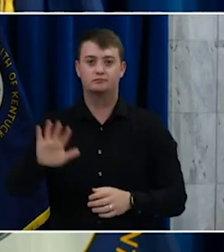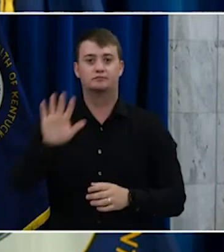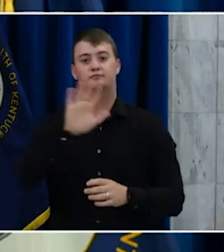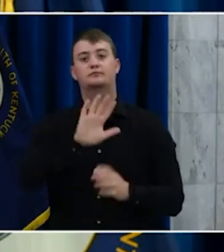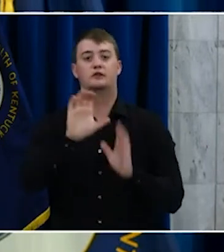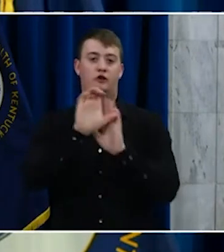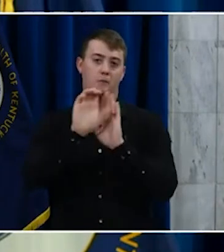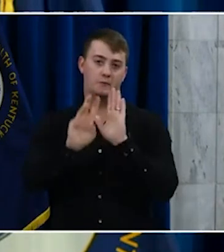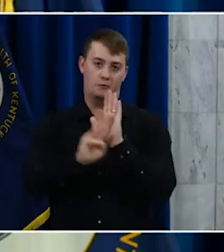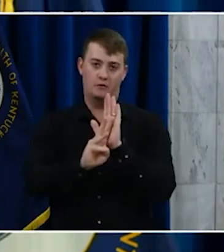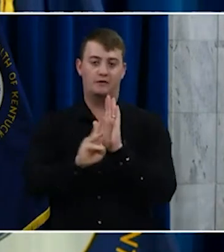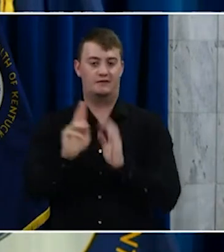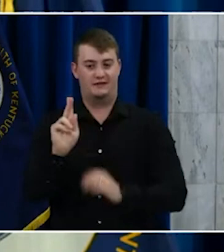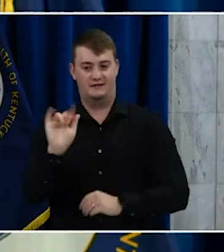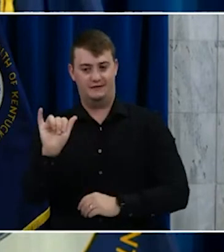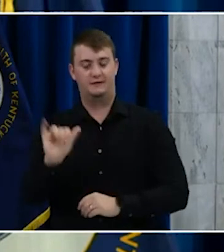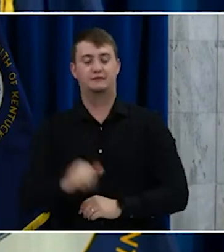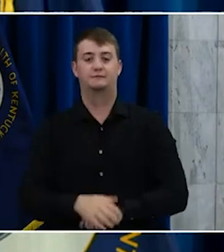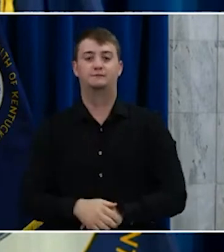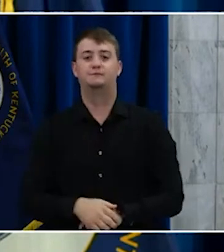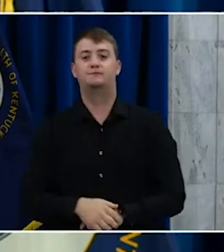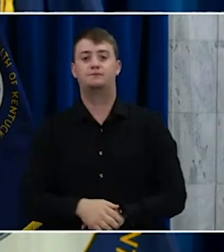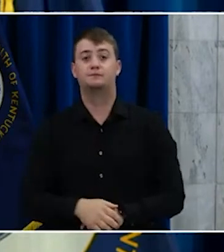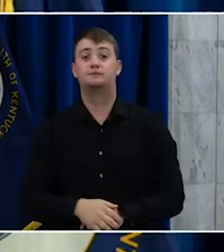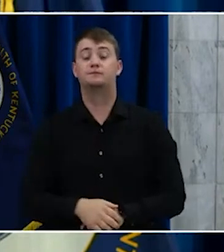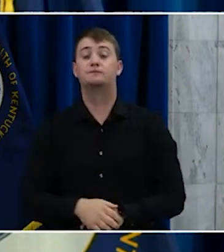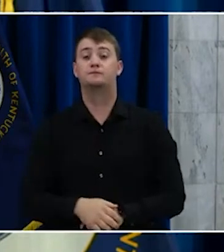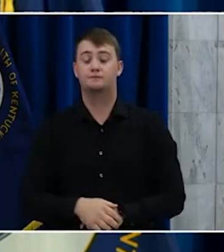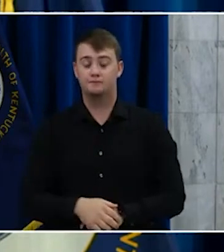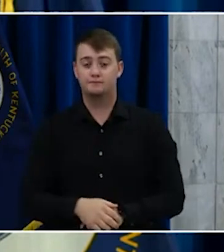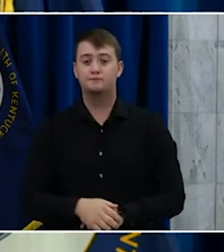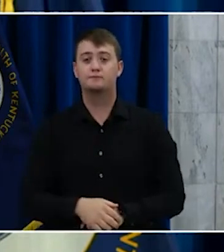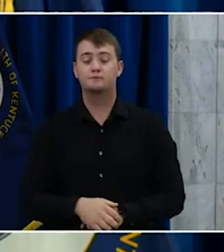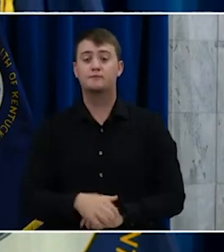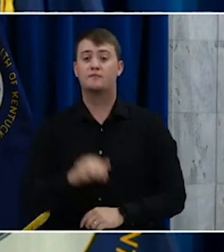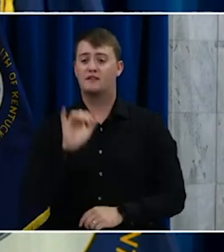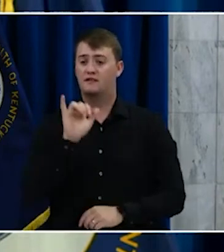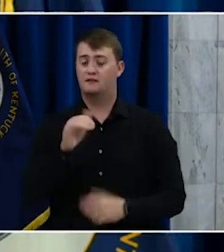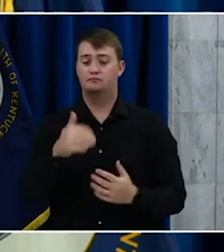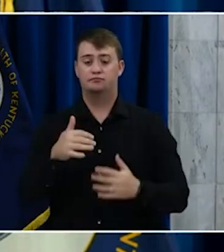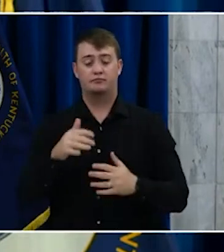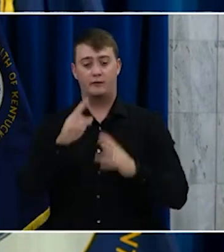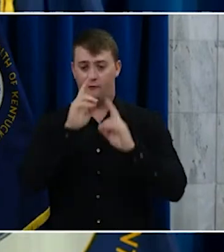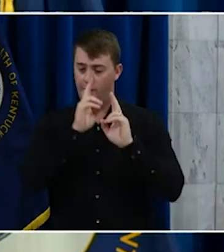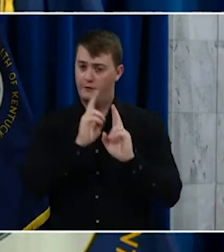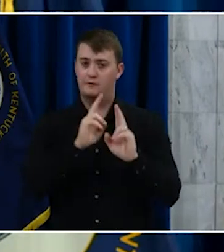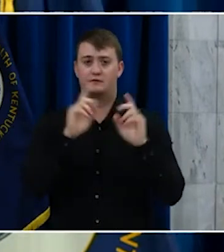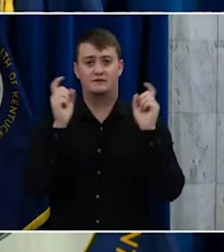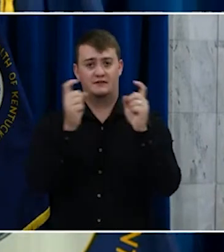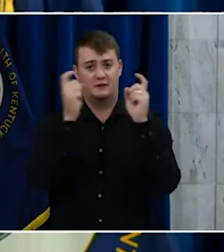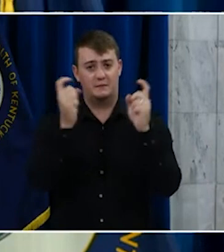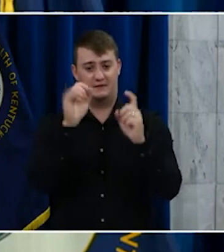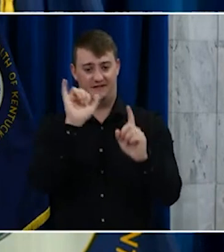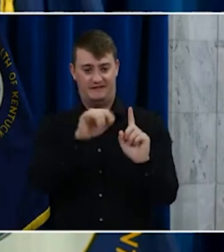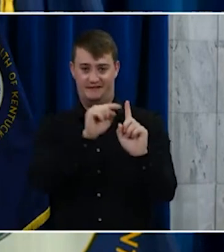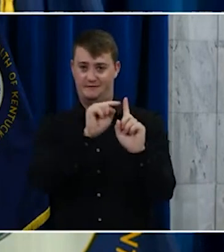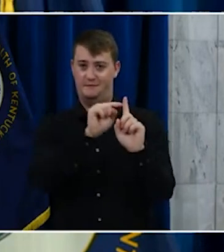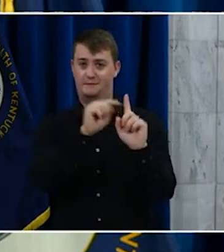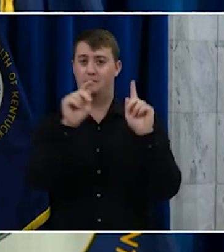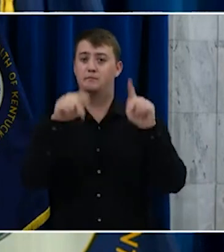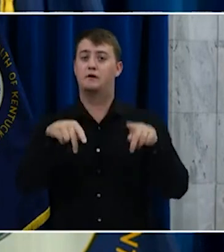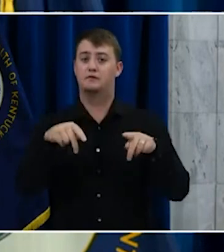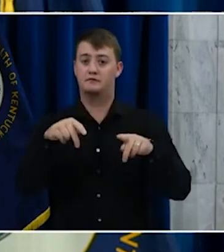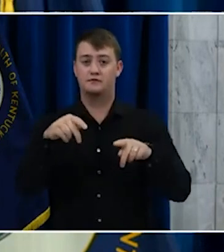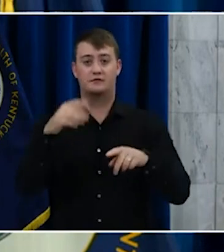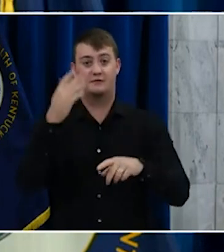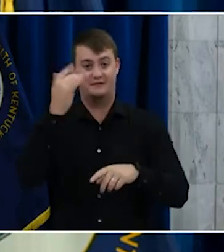the Commonwealth of Kentucky, and that is an honor to celebrate that person, because that's